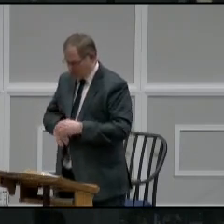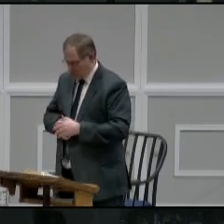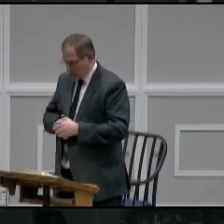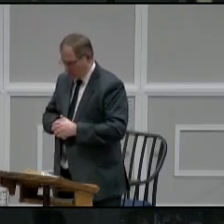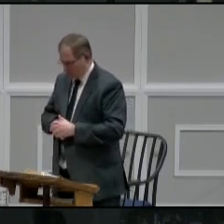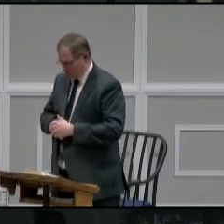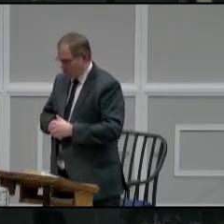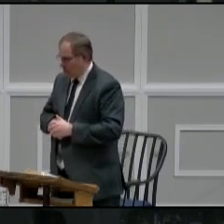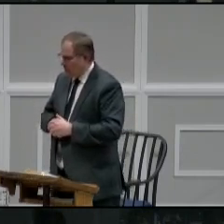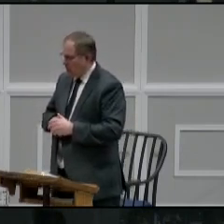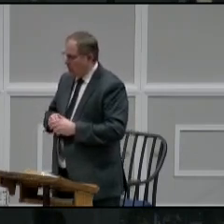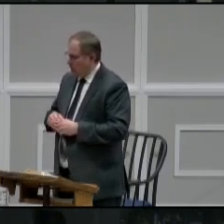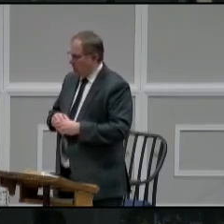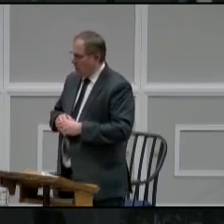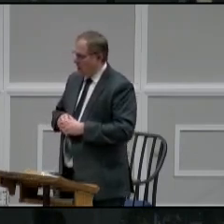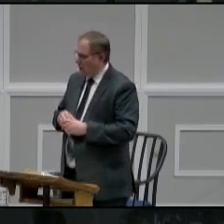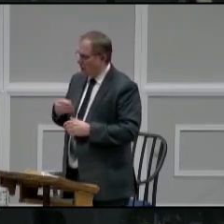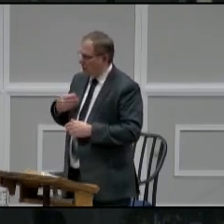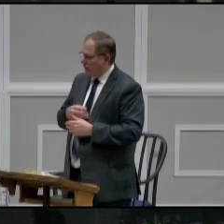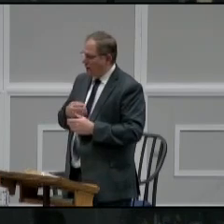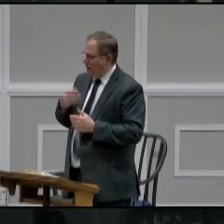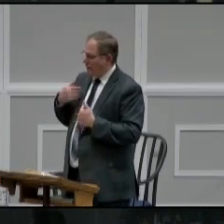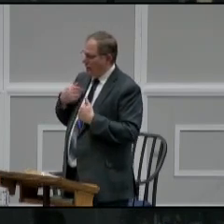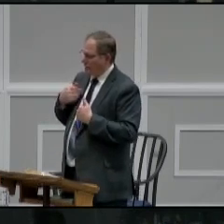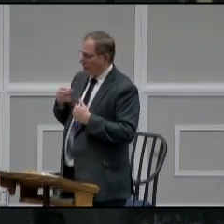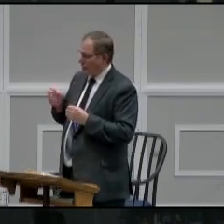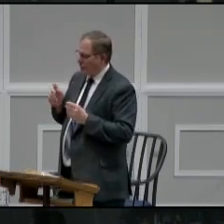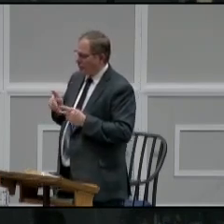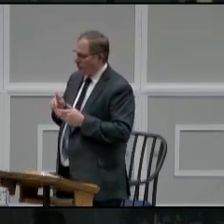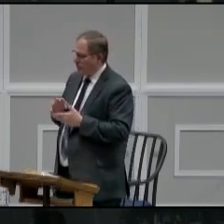throughout the day. Check it a couple times an hour.